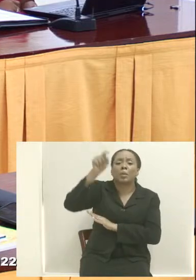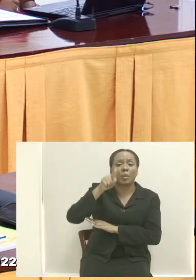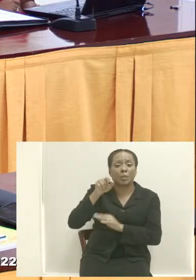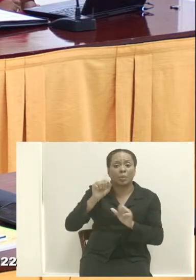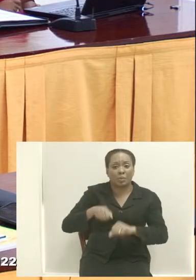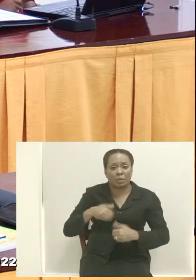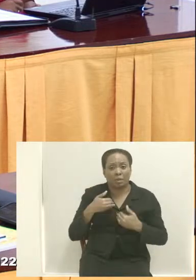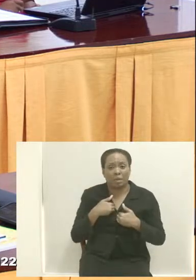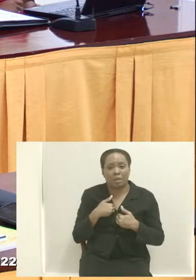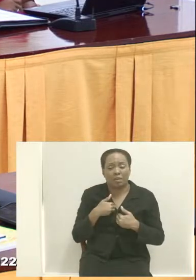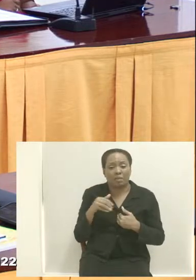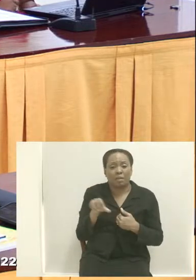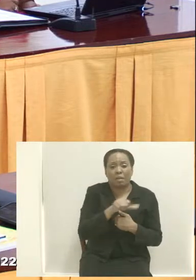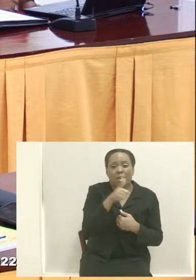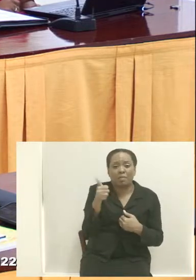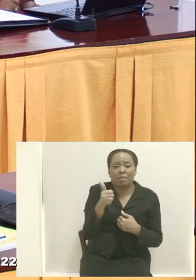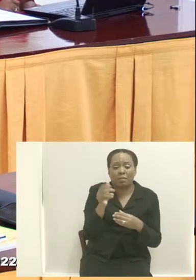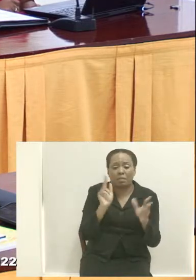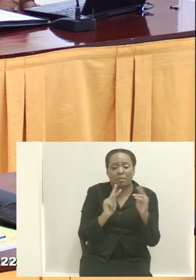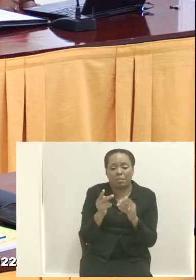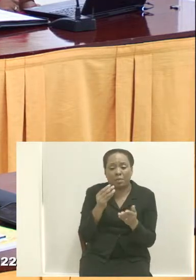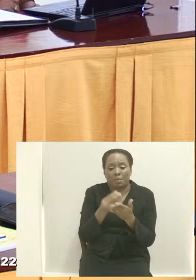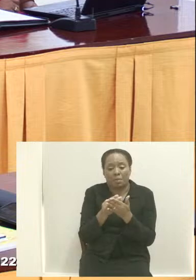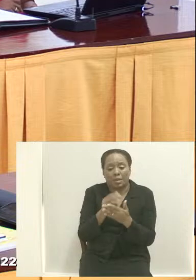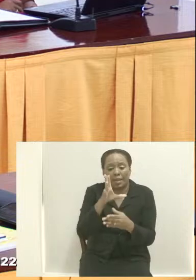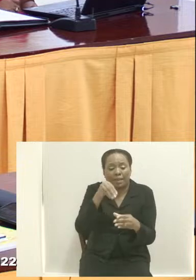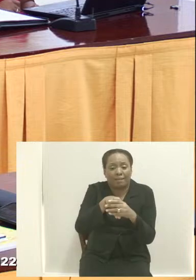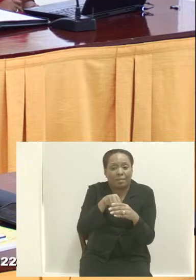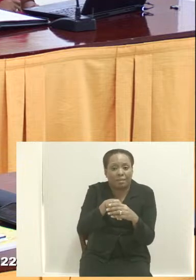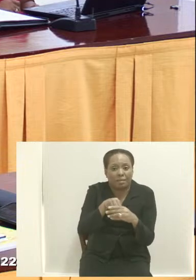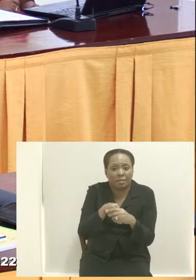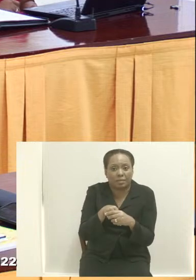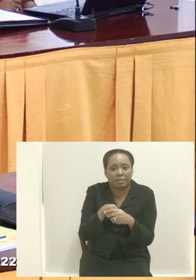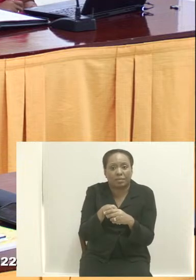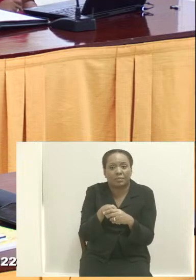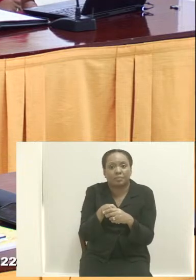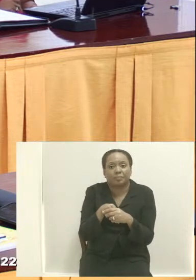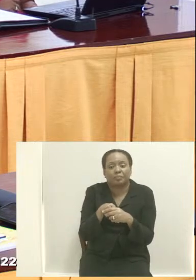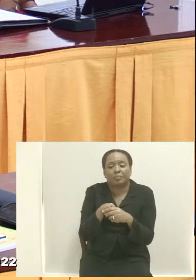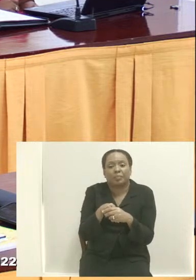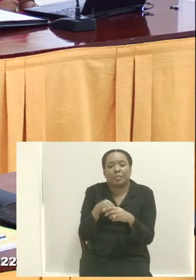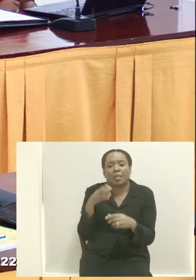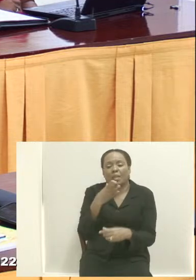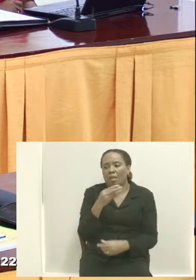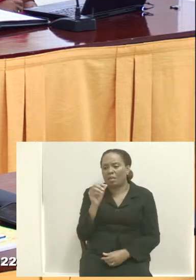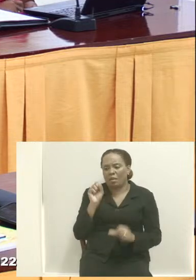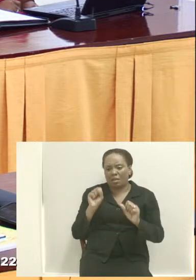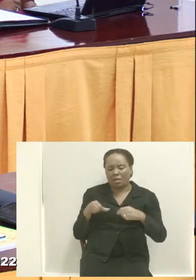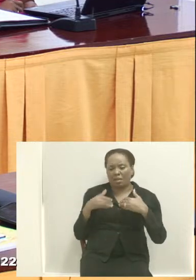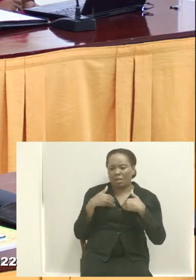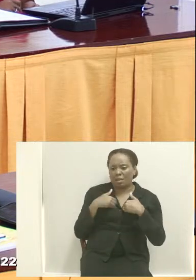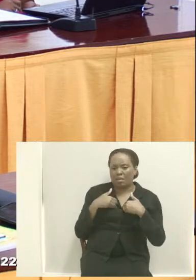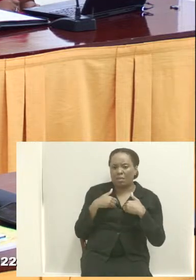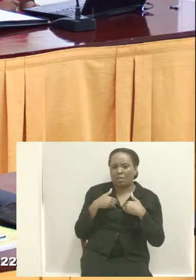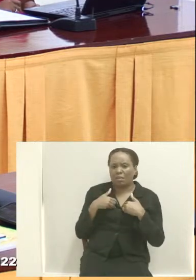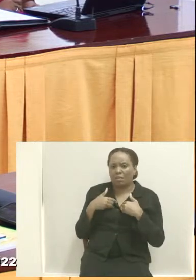farmer's interests taking place at the same time or in the same space as the photovoltaic interests. And